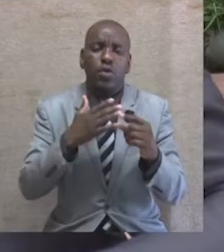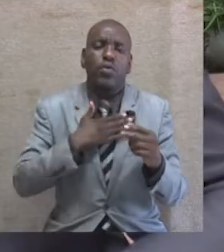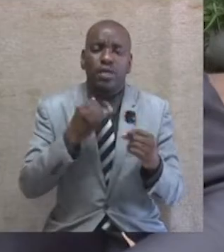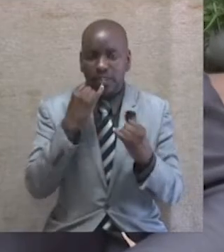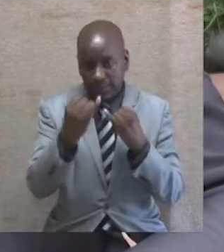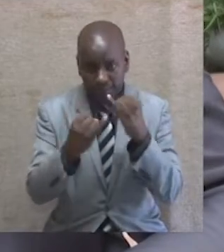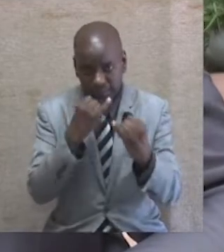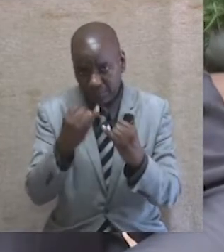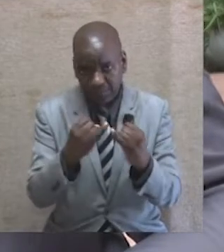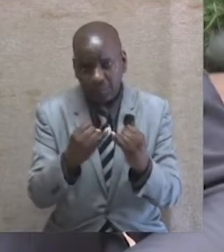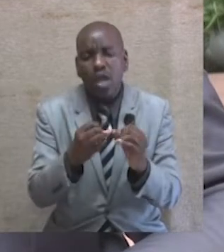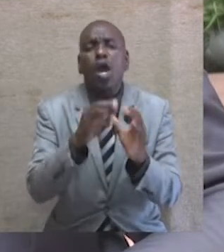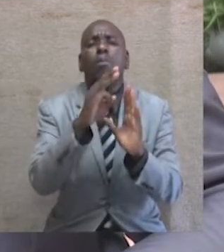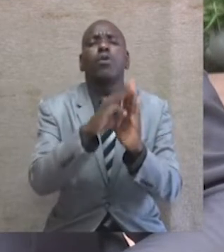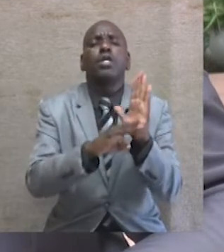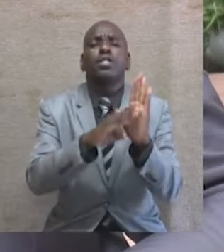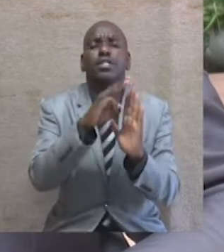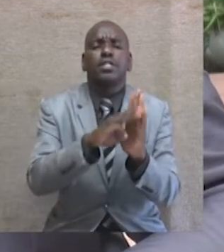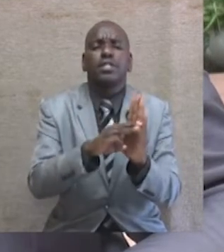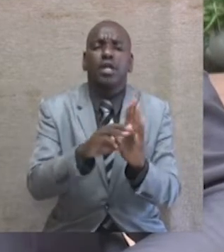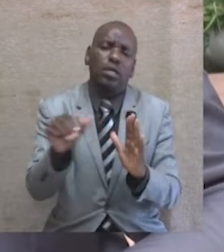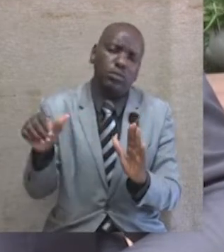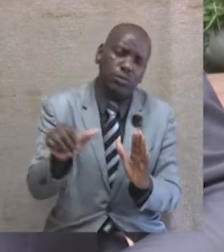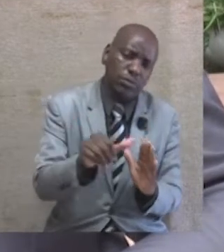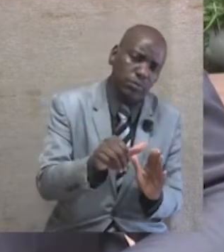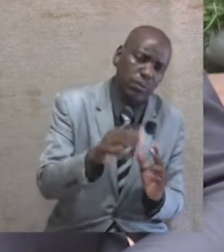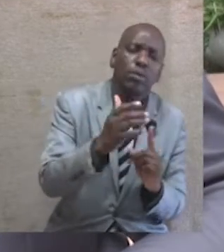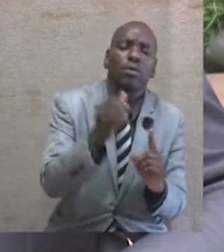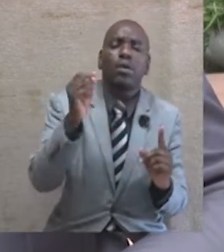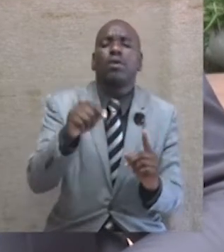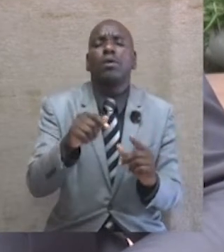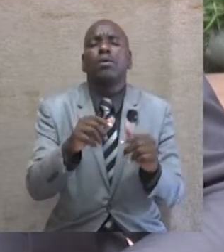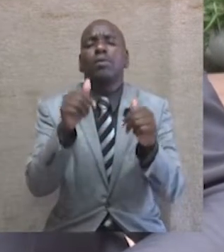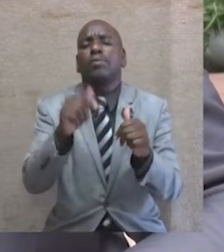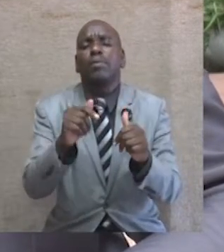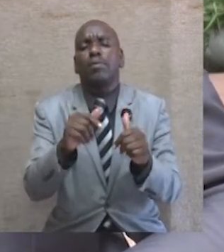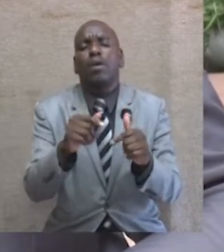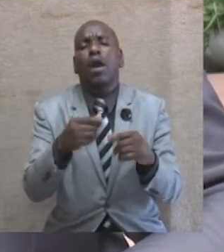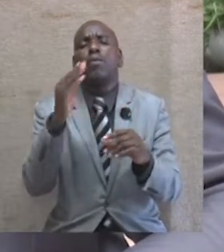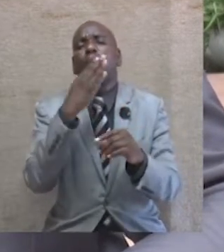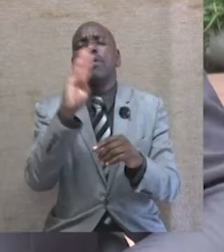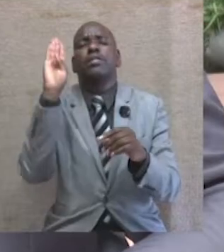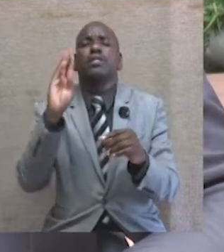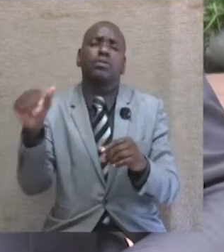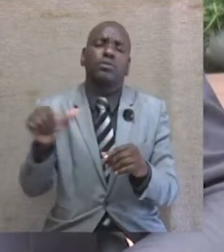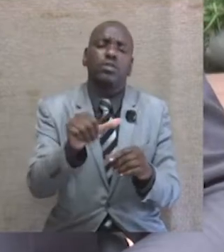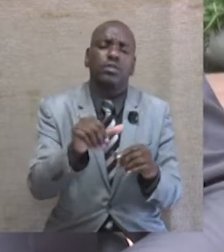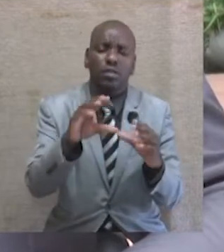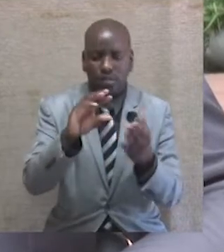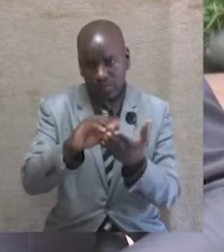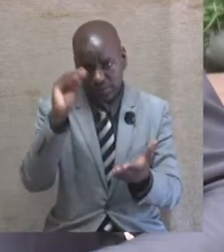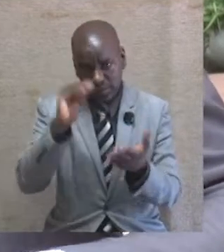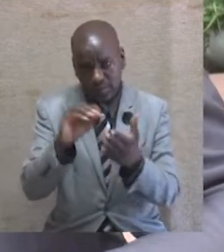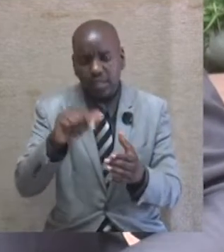whereby we are saying a policy needs to be enacted along those lines to say how best do we need to develop